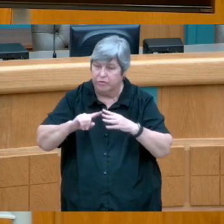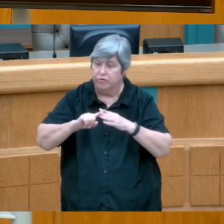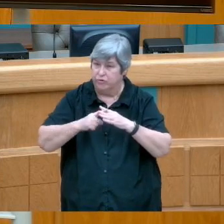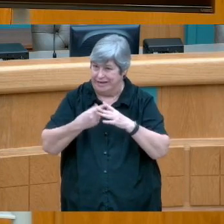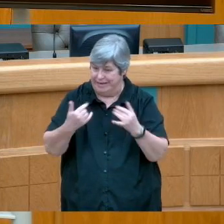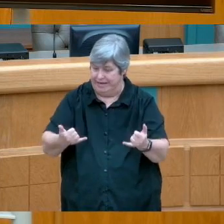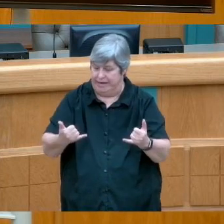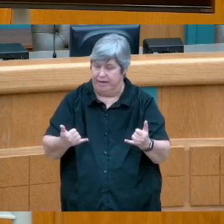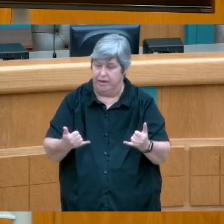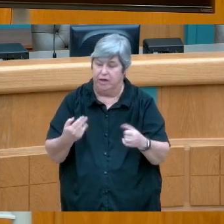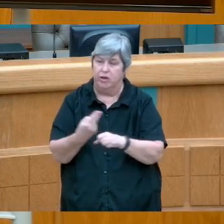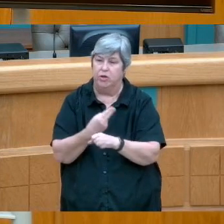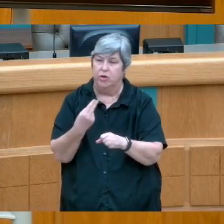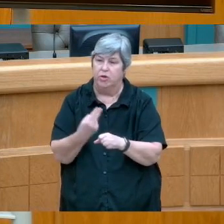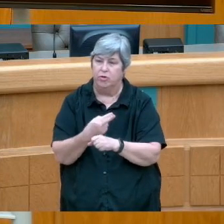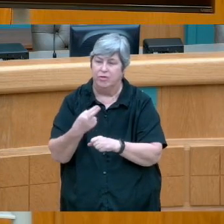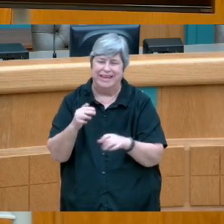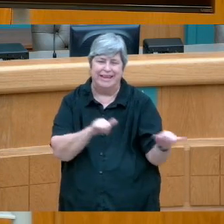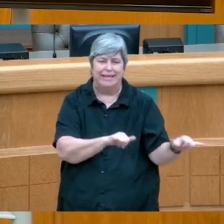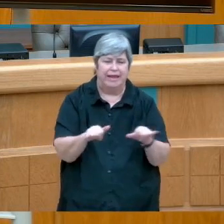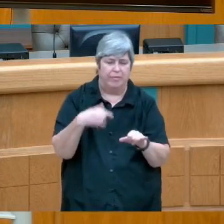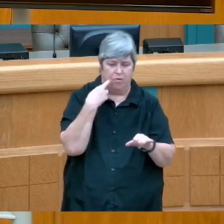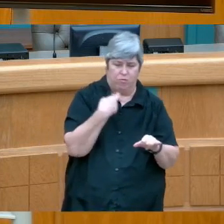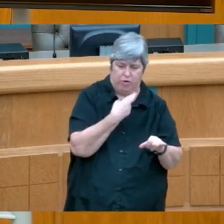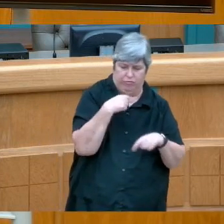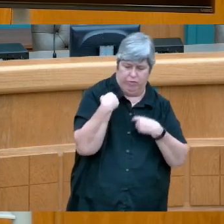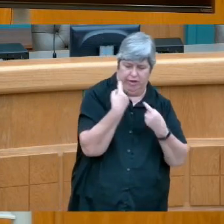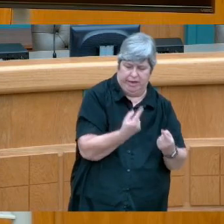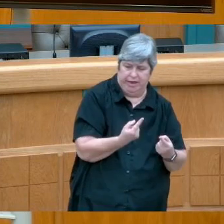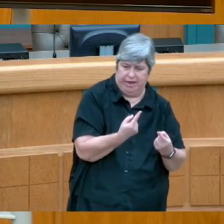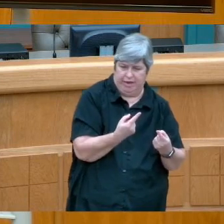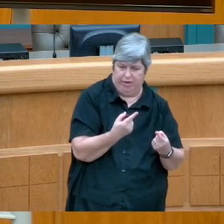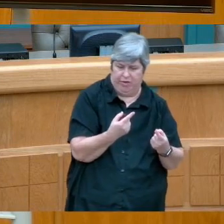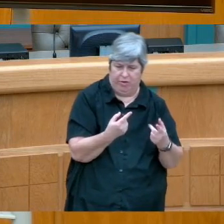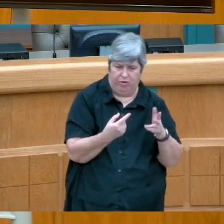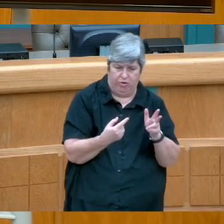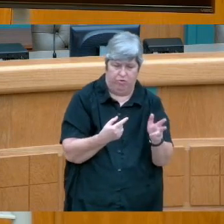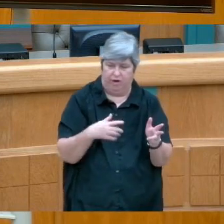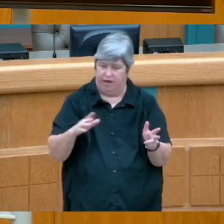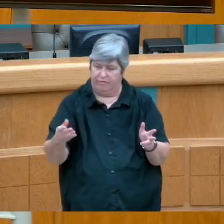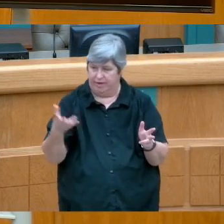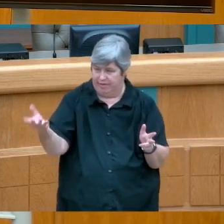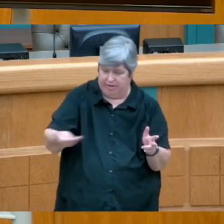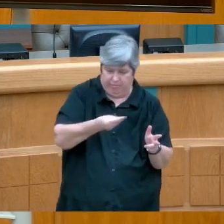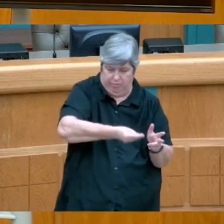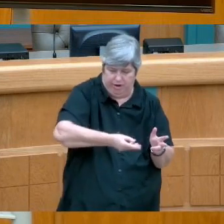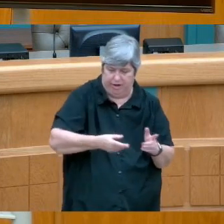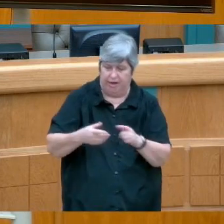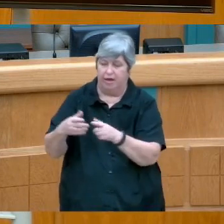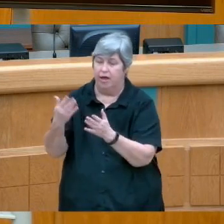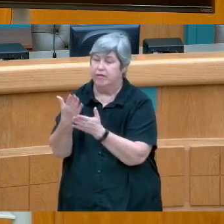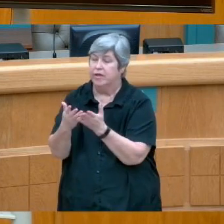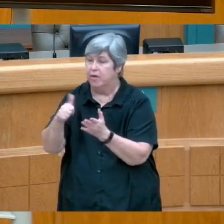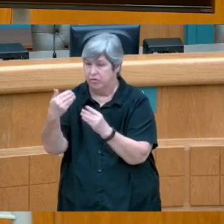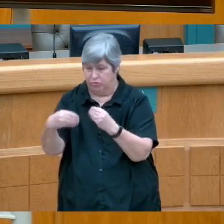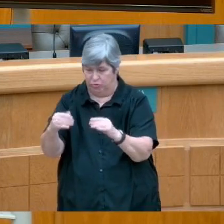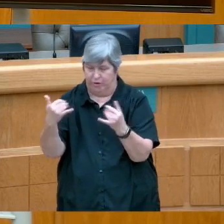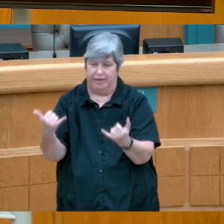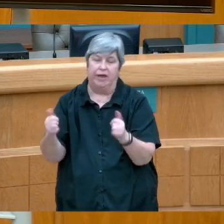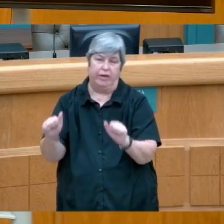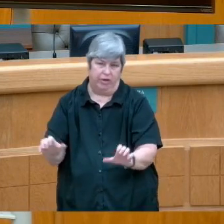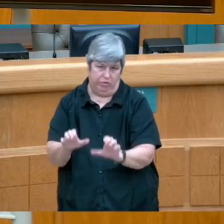today, using what restaurants have done for several weeks now. Other stores are able to do this because of the governor's order.